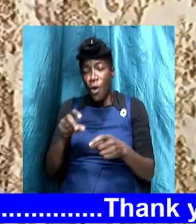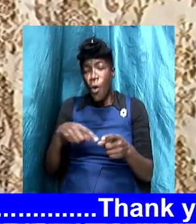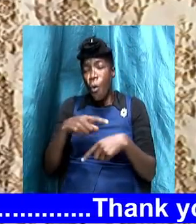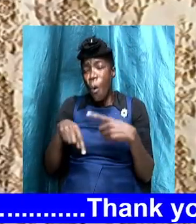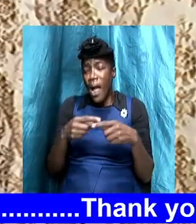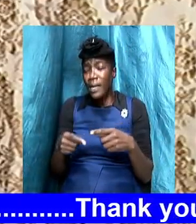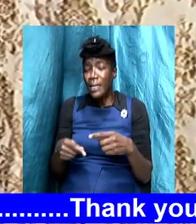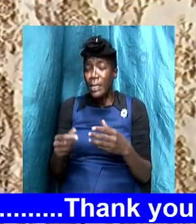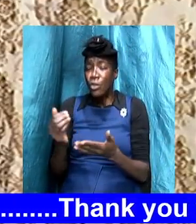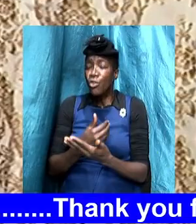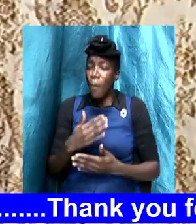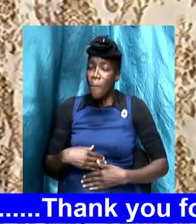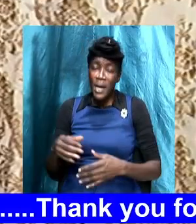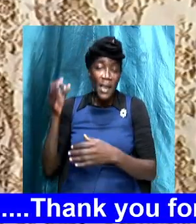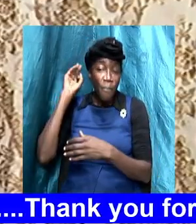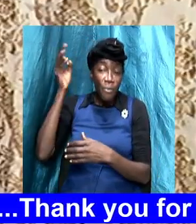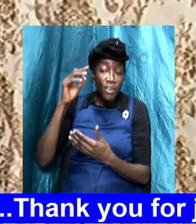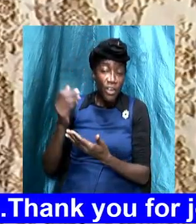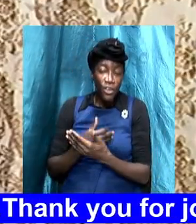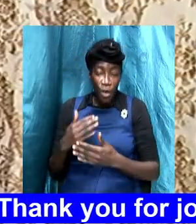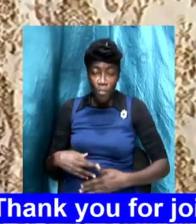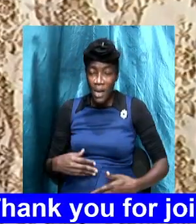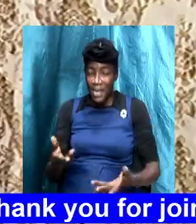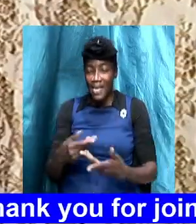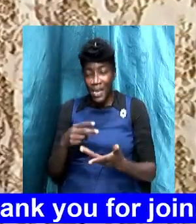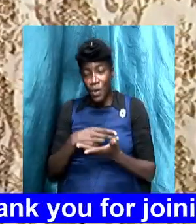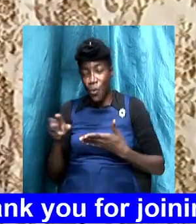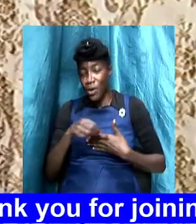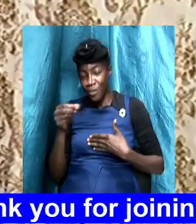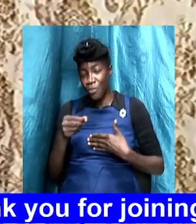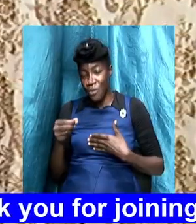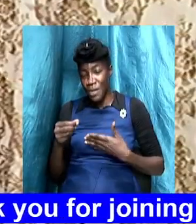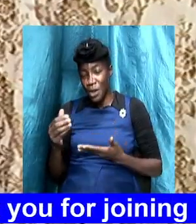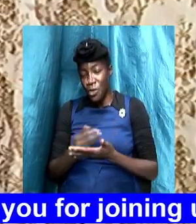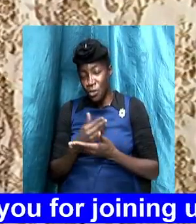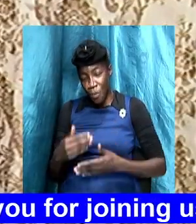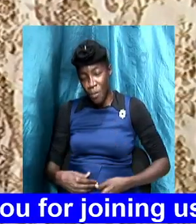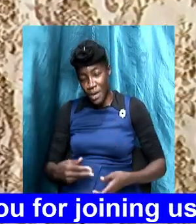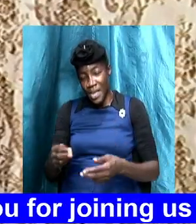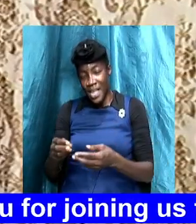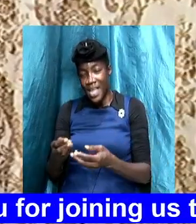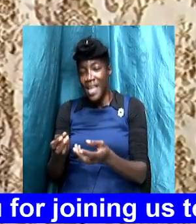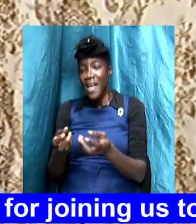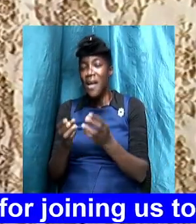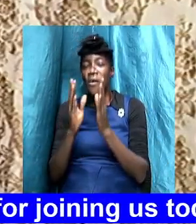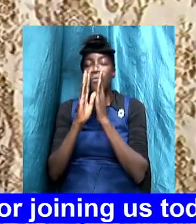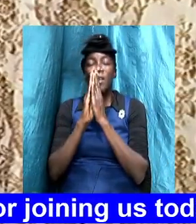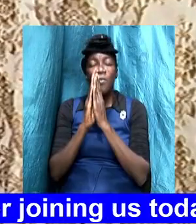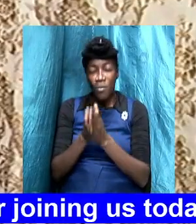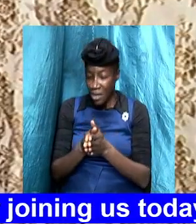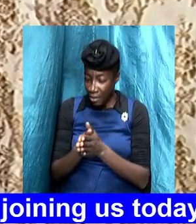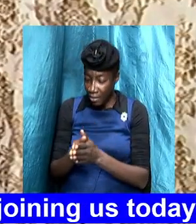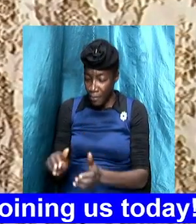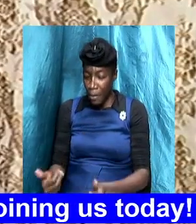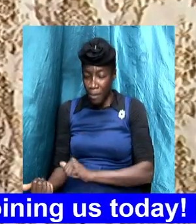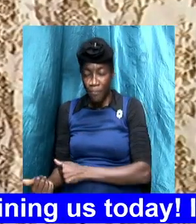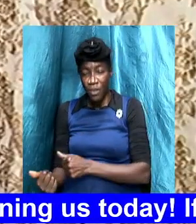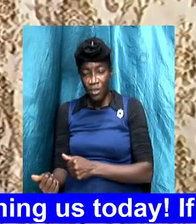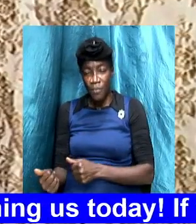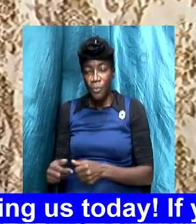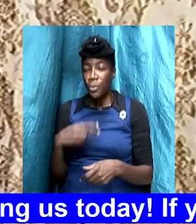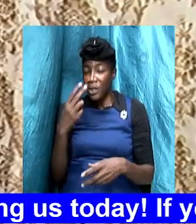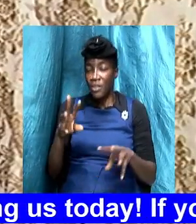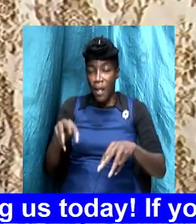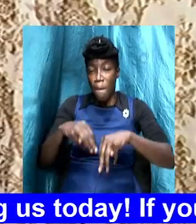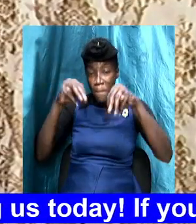word, somebody gets the Holy Ghost. Somebody requests baptism. We want to see miracles and signs again. Because God is able